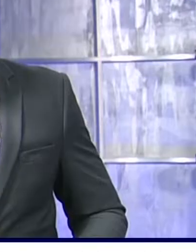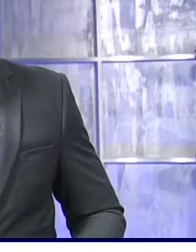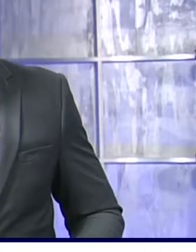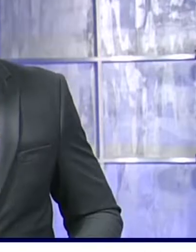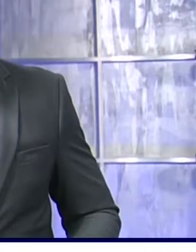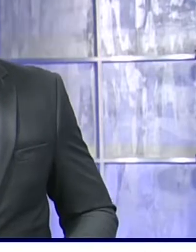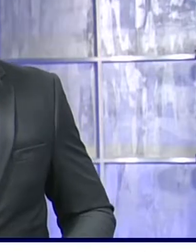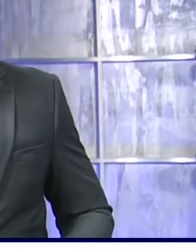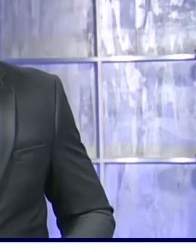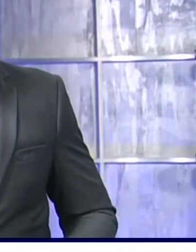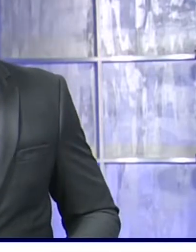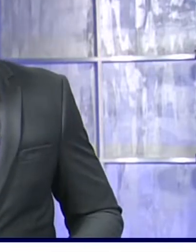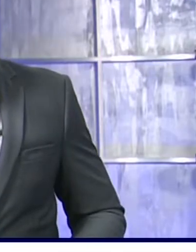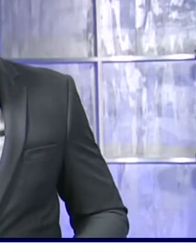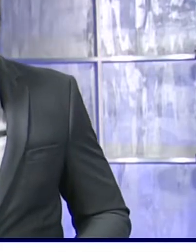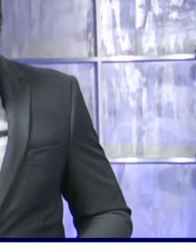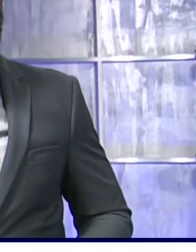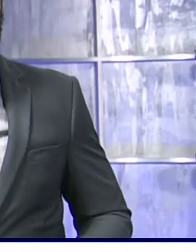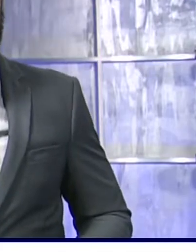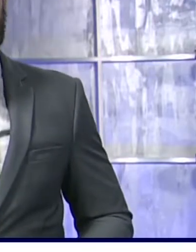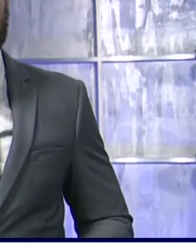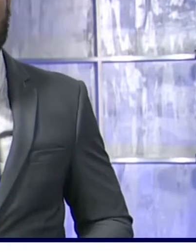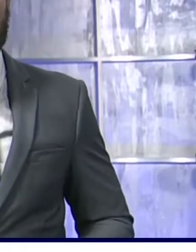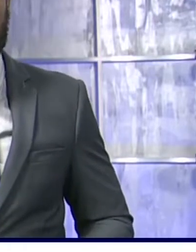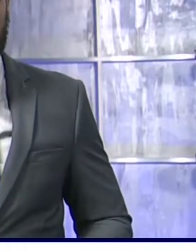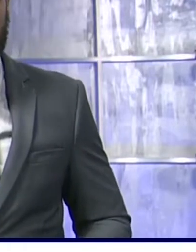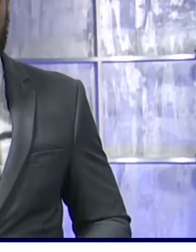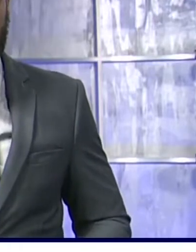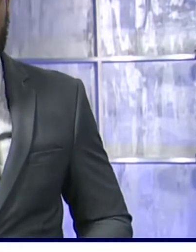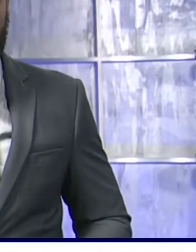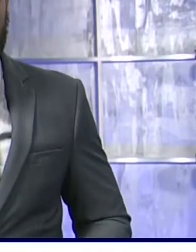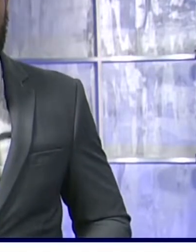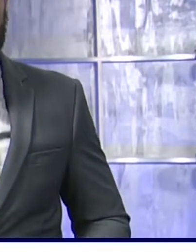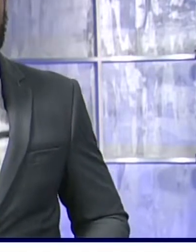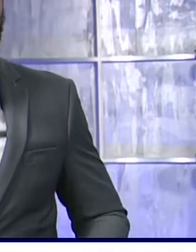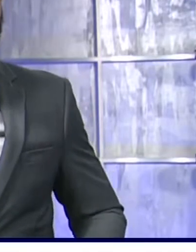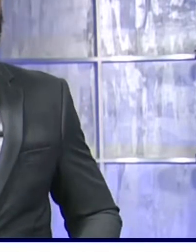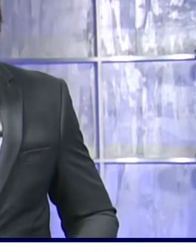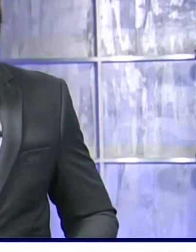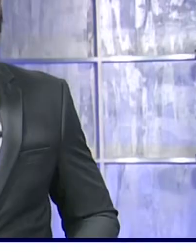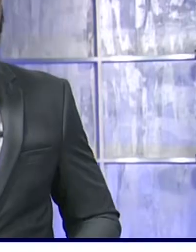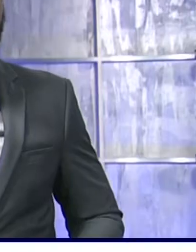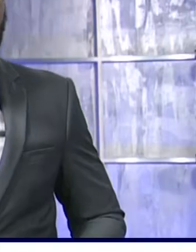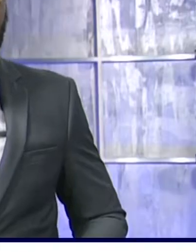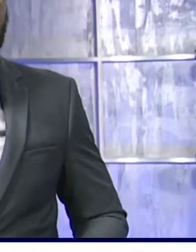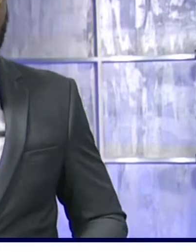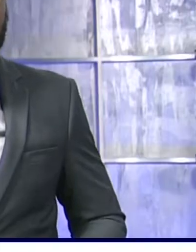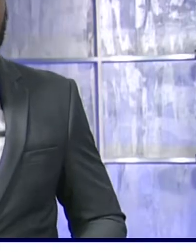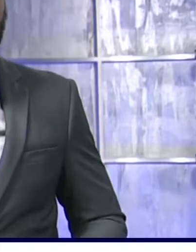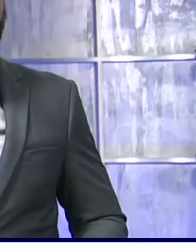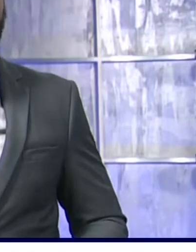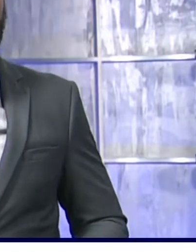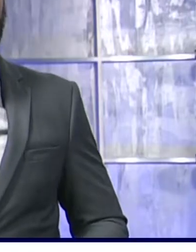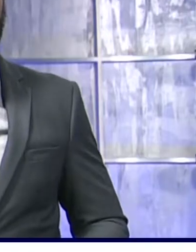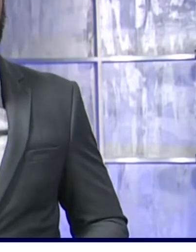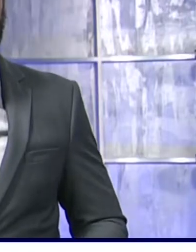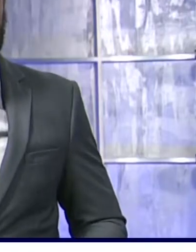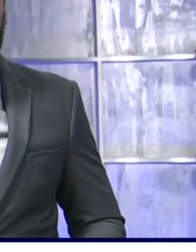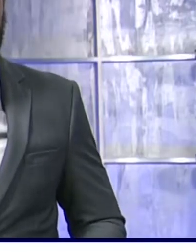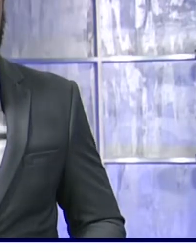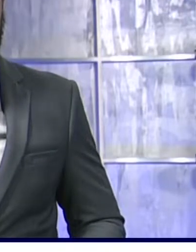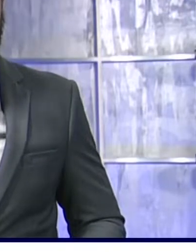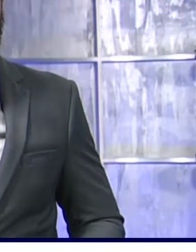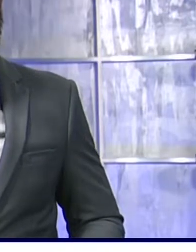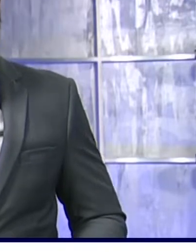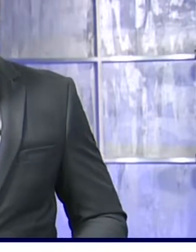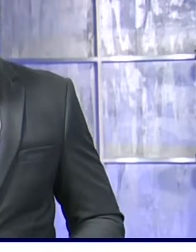Making headlines tonight, Prime Minister Moxley calls for a level playing field for developing countries as she delivers the prestigious Raoul Prebisch